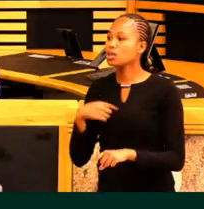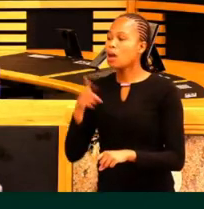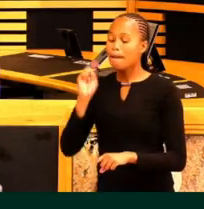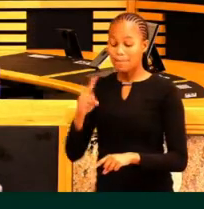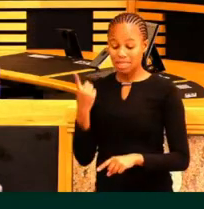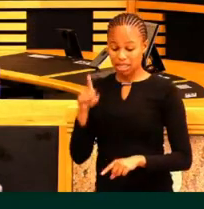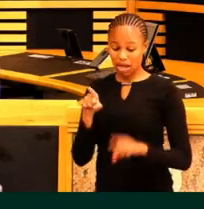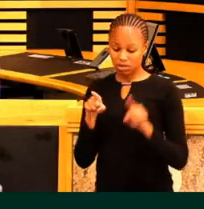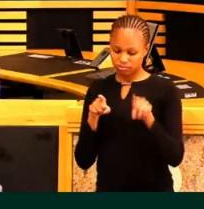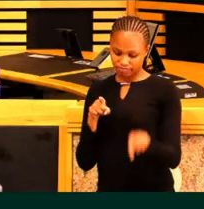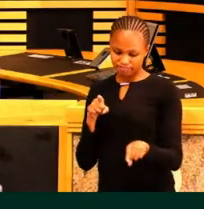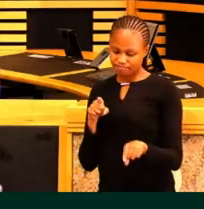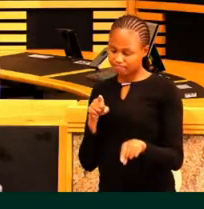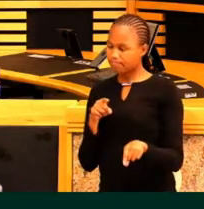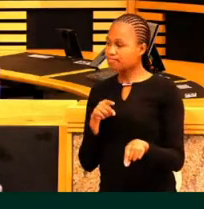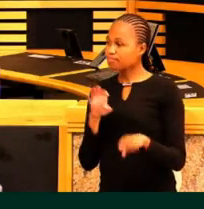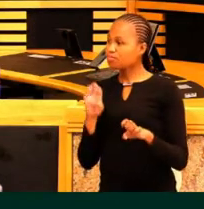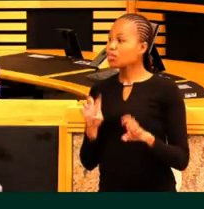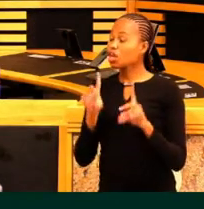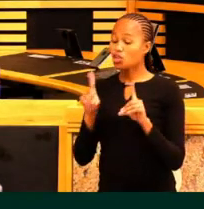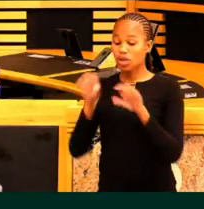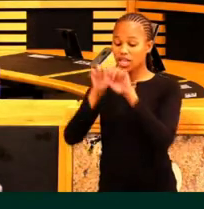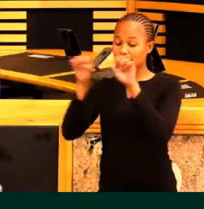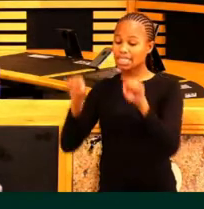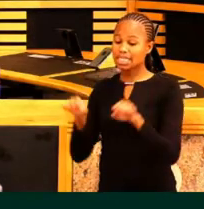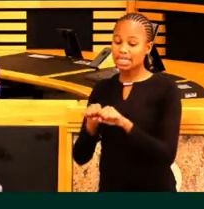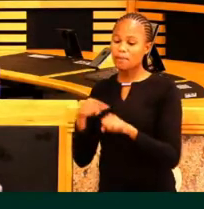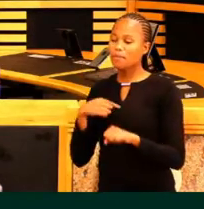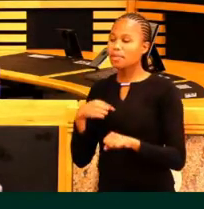there and the great education systems